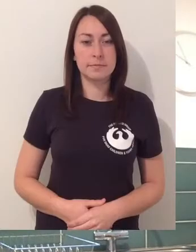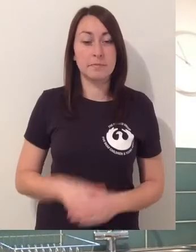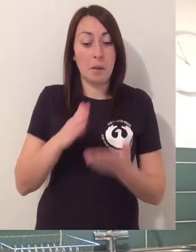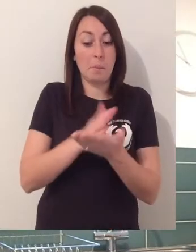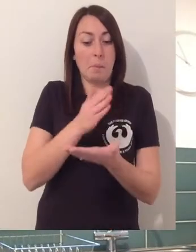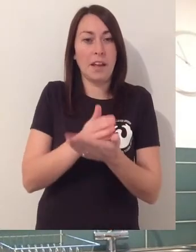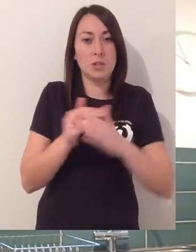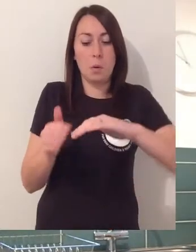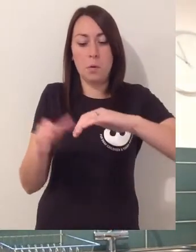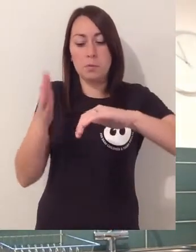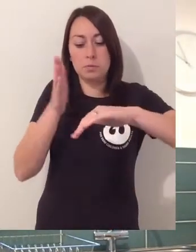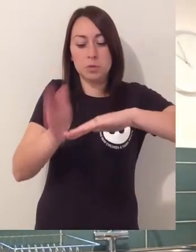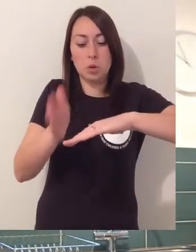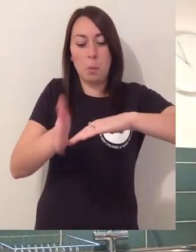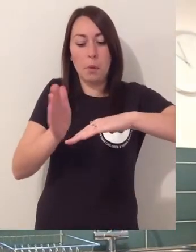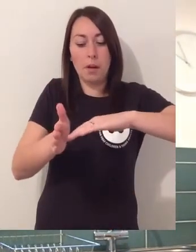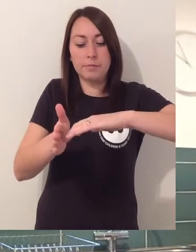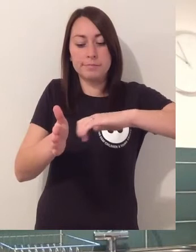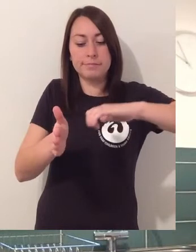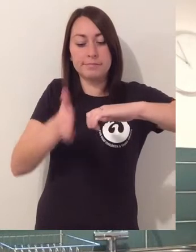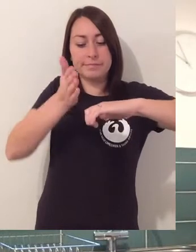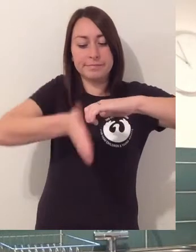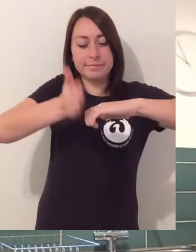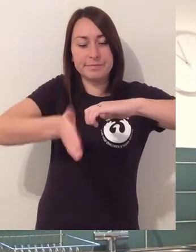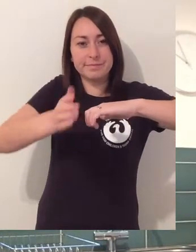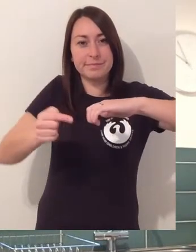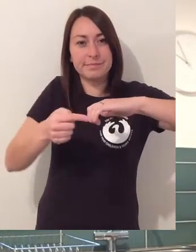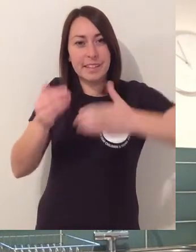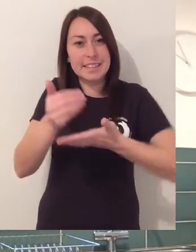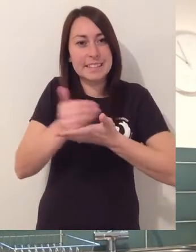Make sure to tuck your fingertips in so you're not taking any of those off.